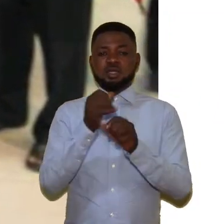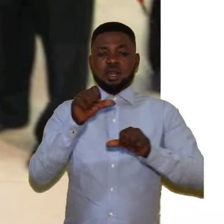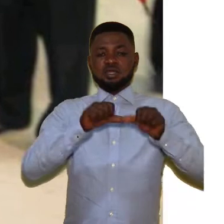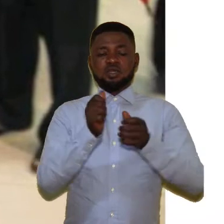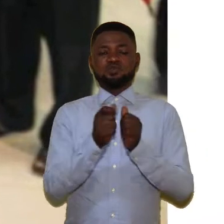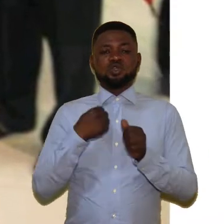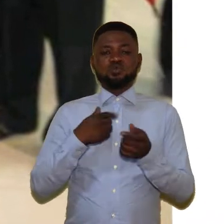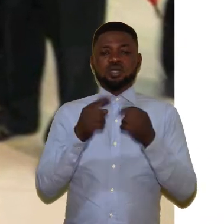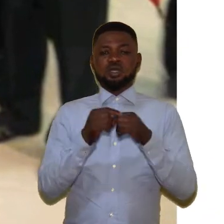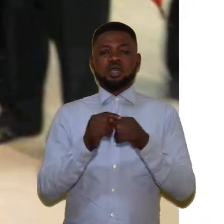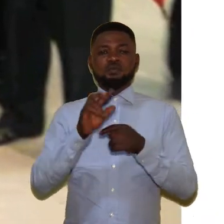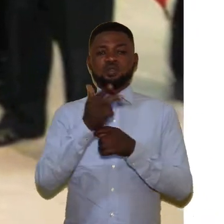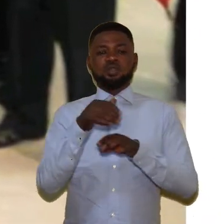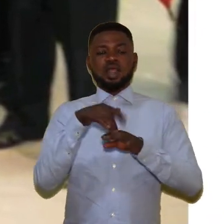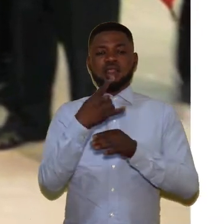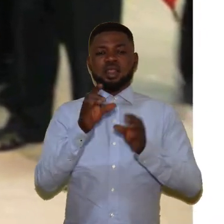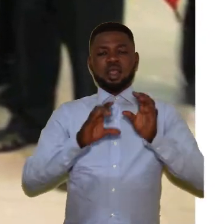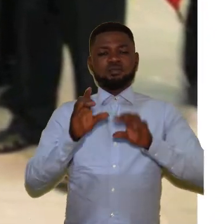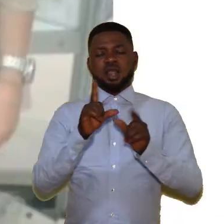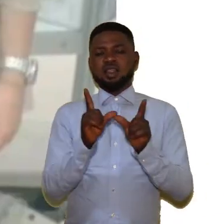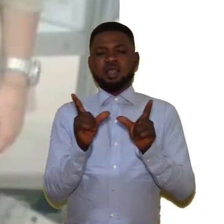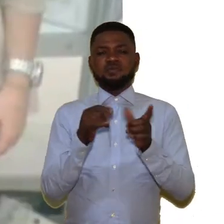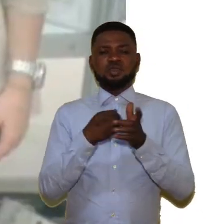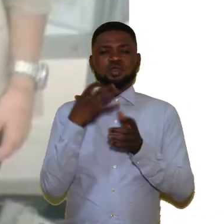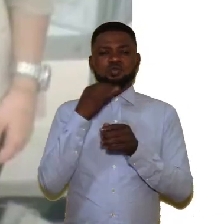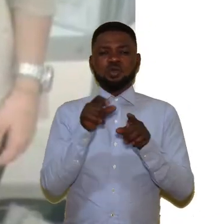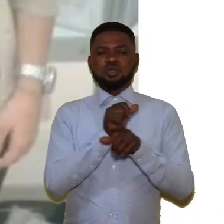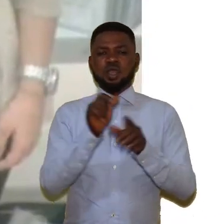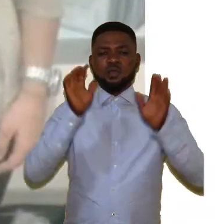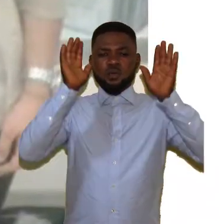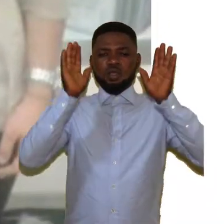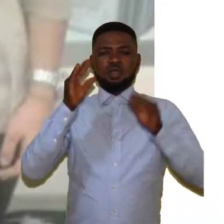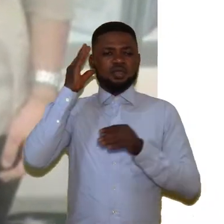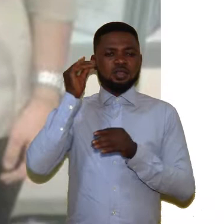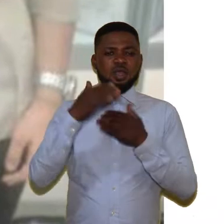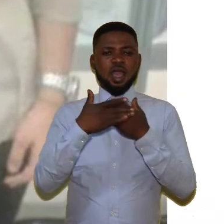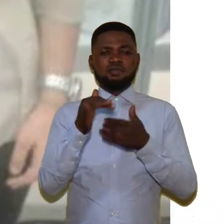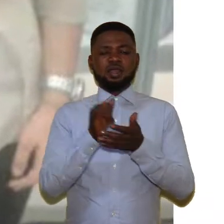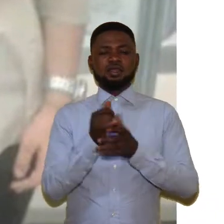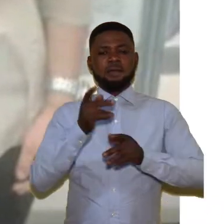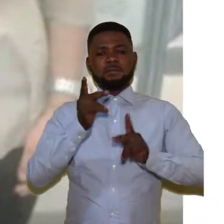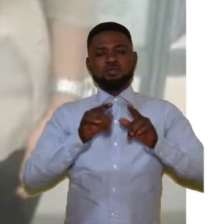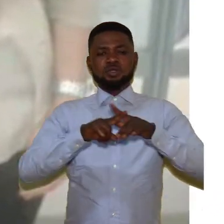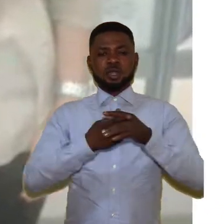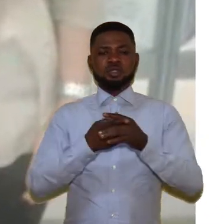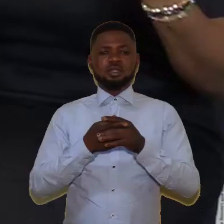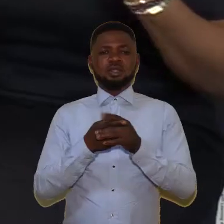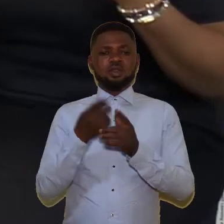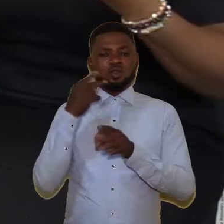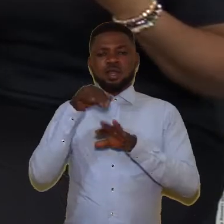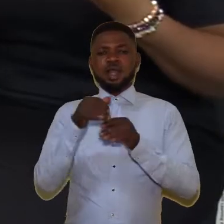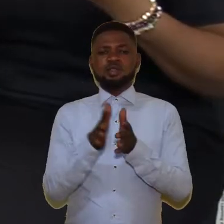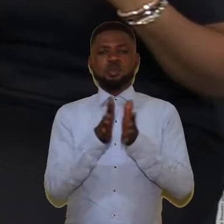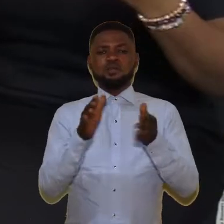came 3rd at the chemistry level. So it was a wonderful experience, because after that, people started looking at